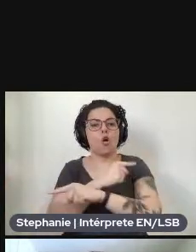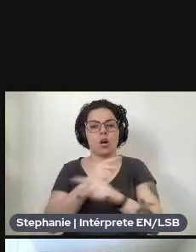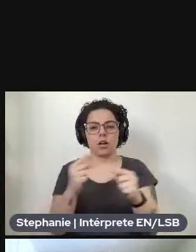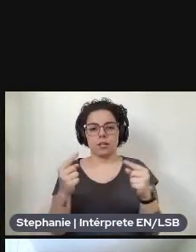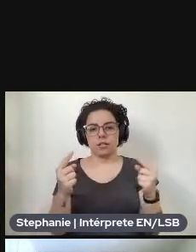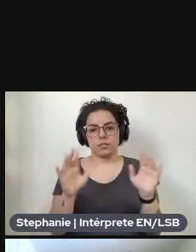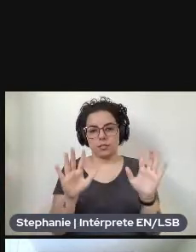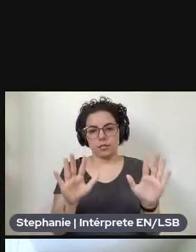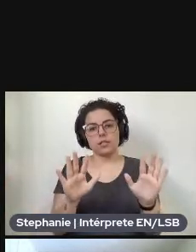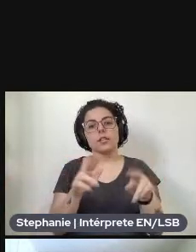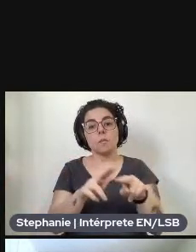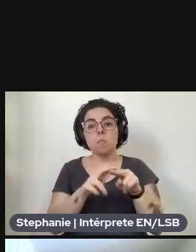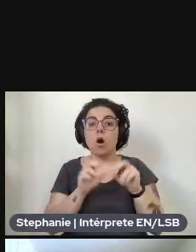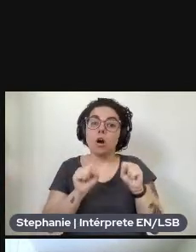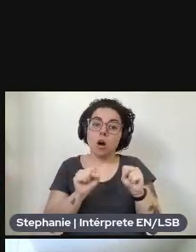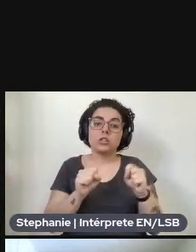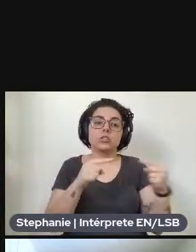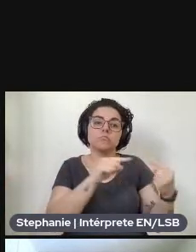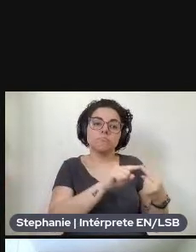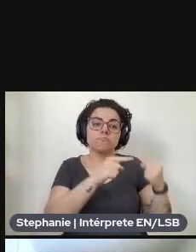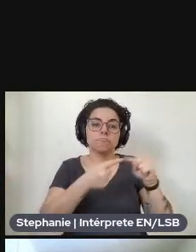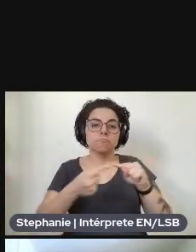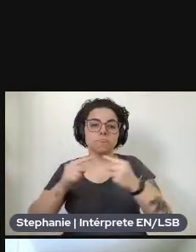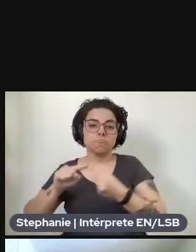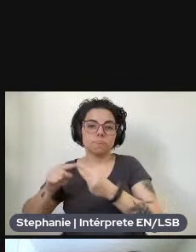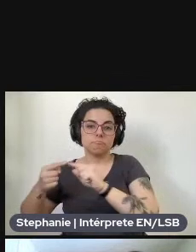may be combined.